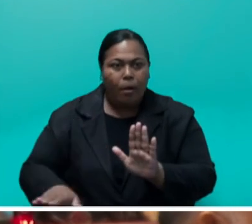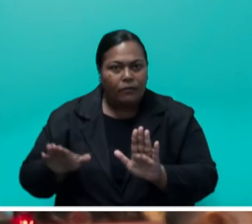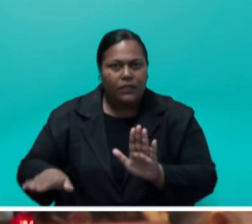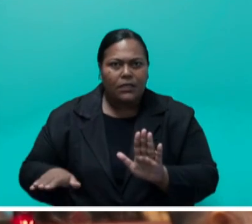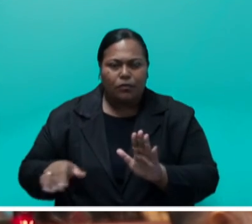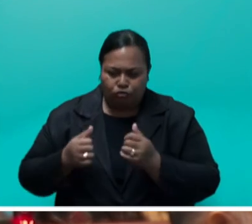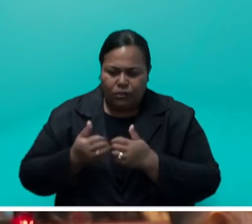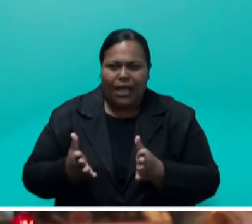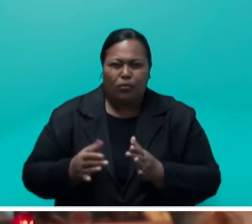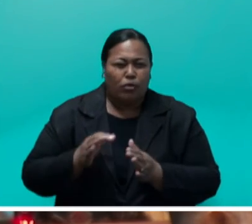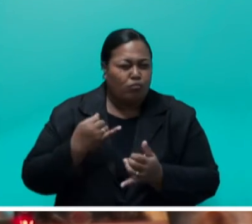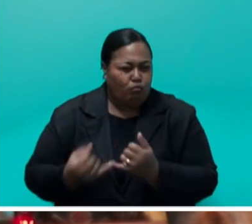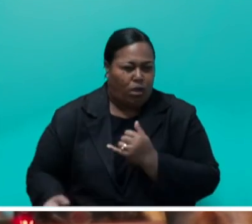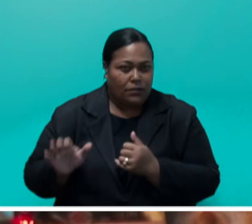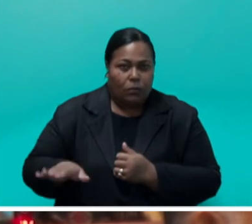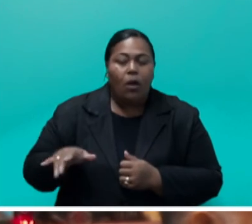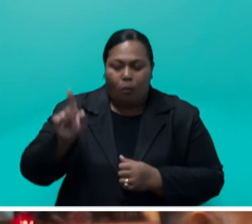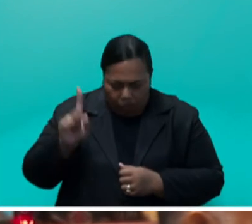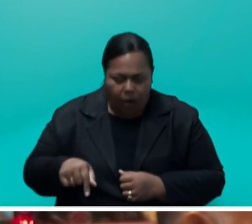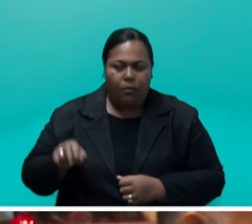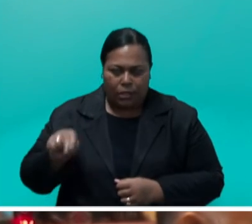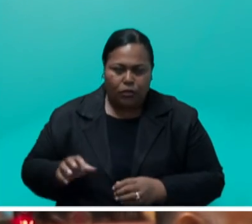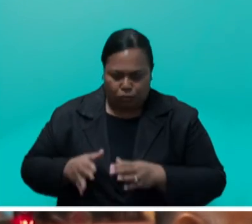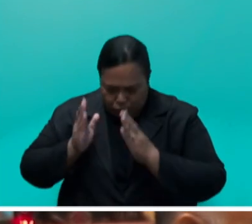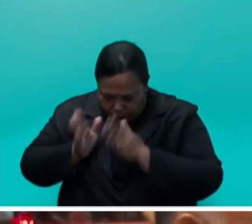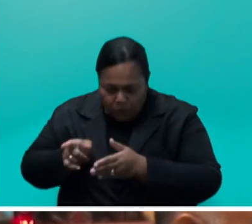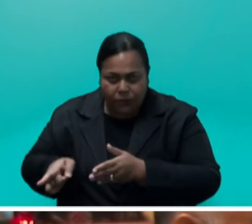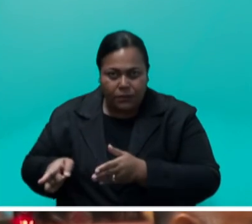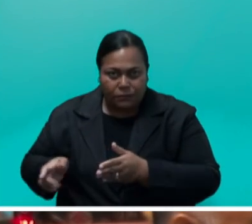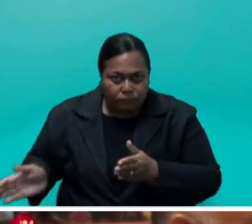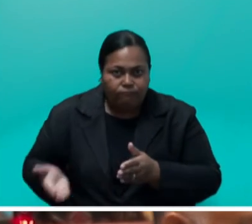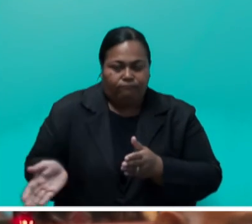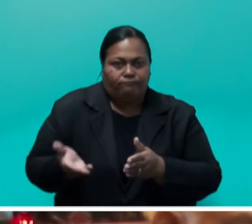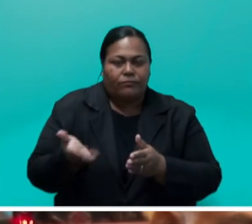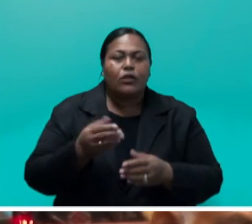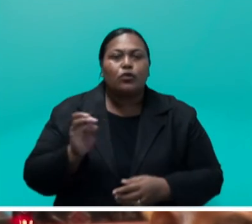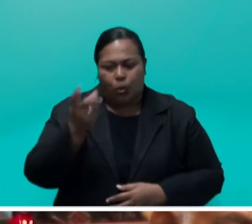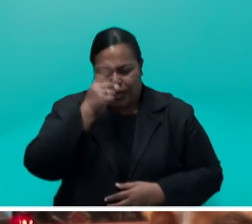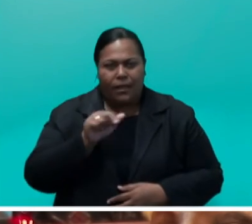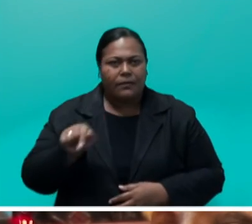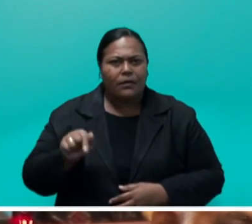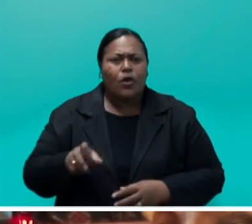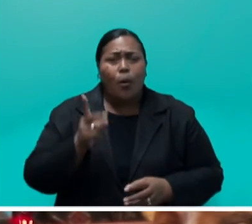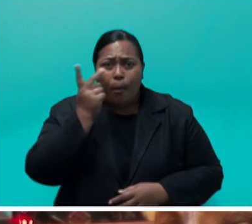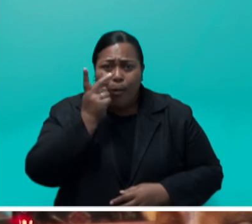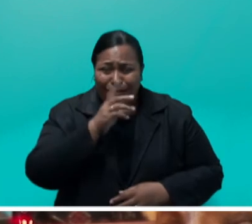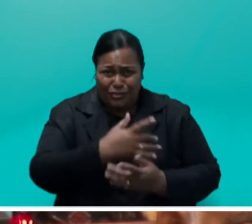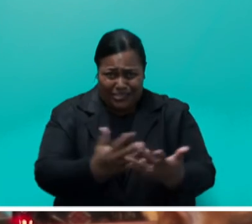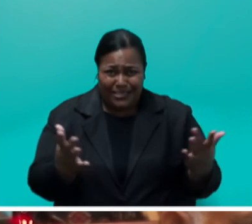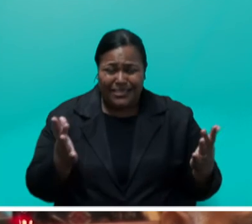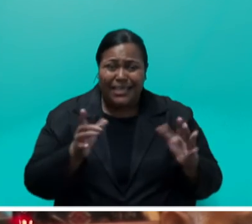in Fiji. Mr. Speaker, sir, based on the estimation for population for the year 2020 and the